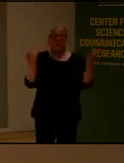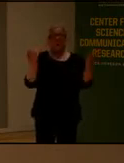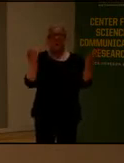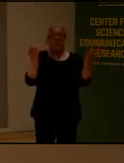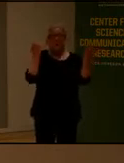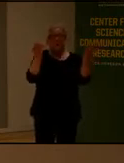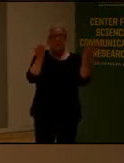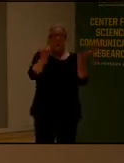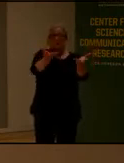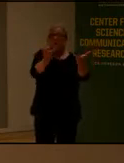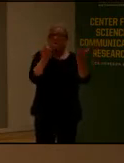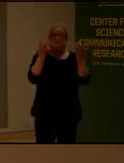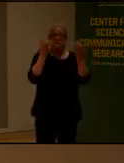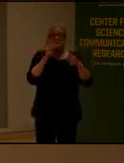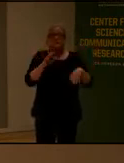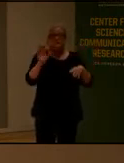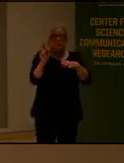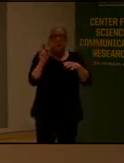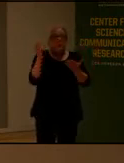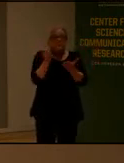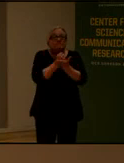to leverage your unique talents,